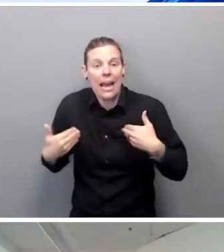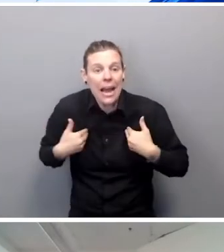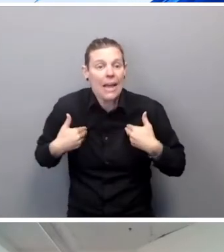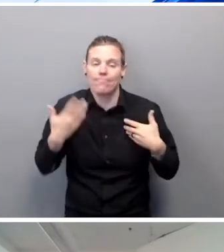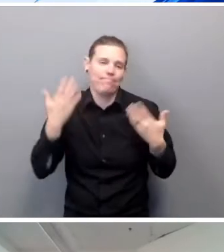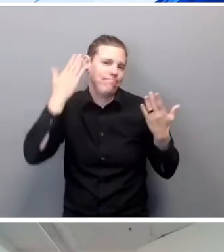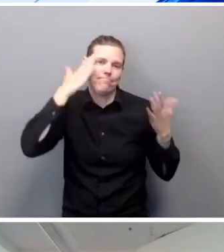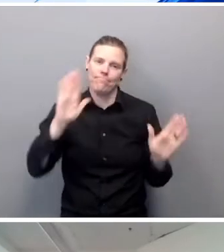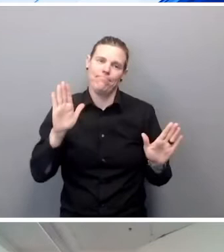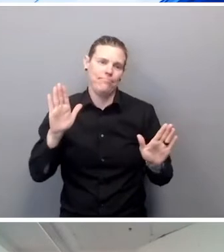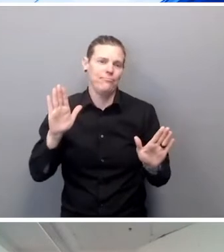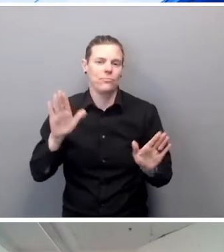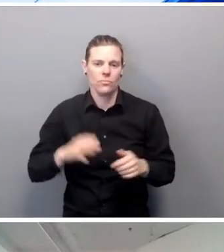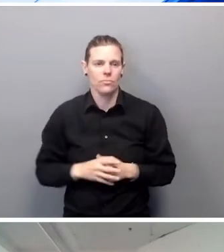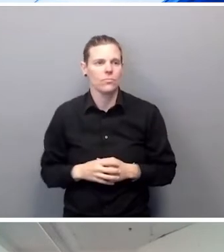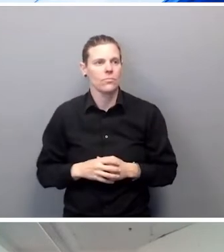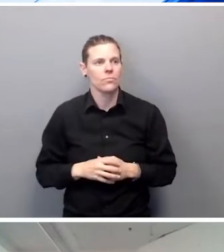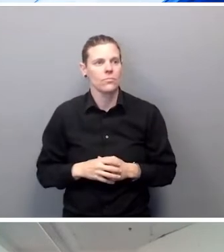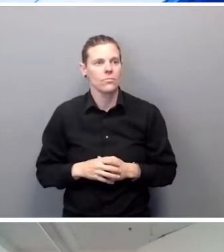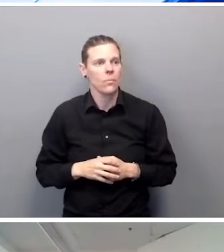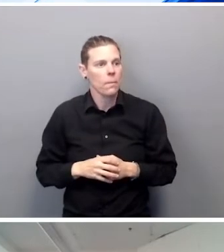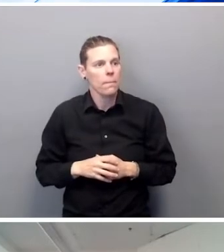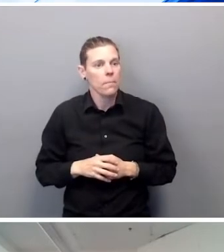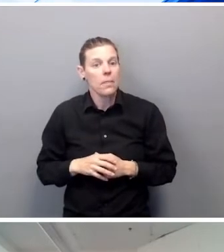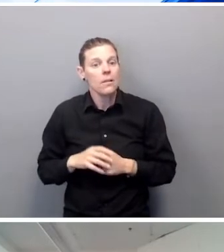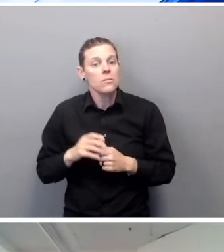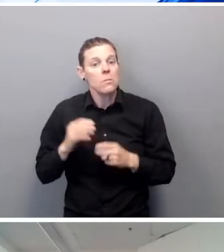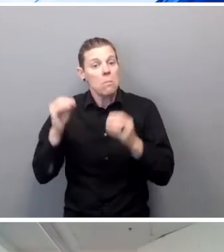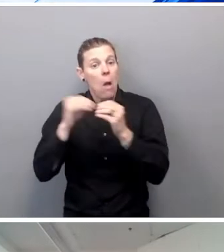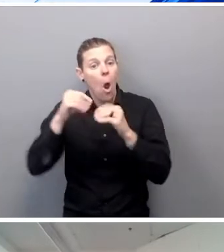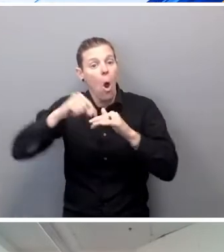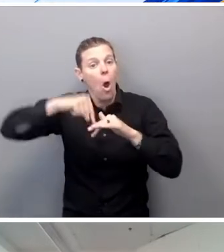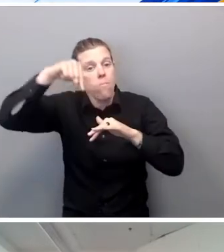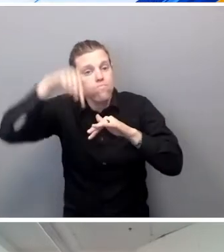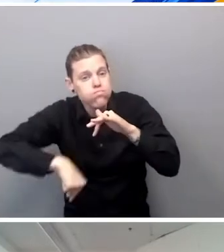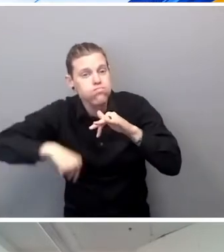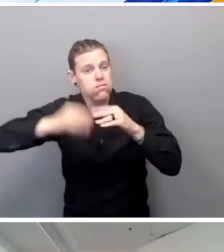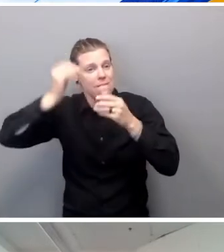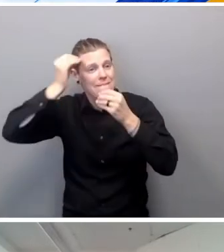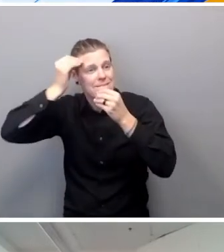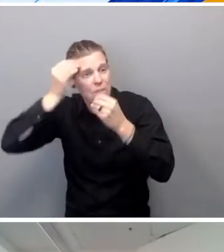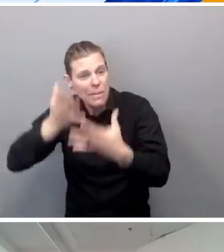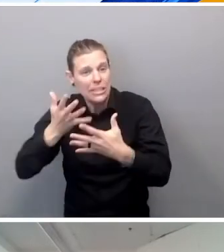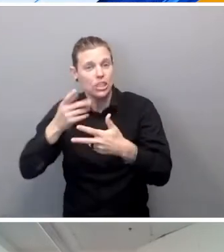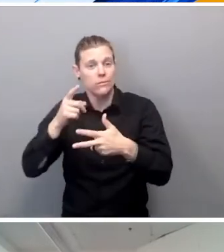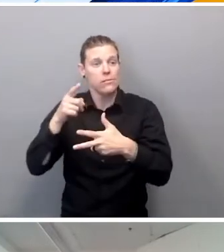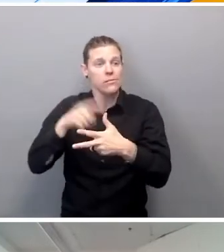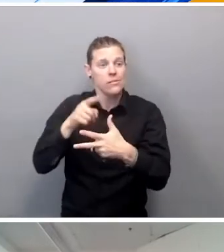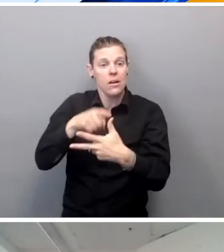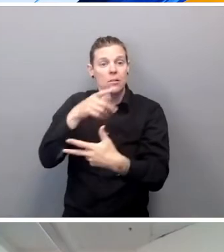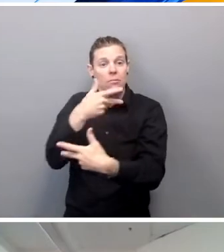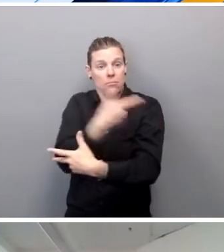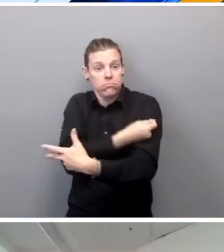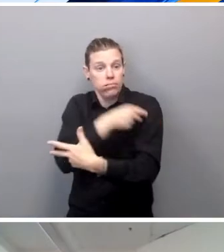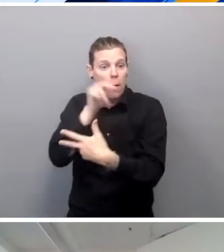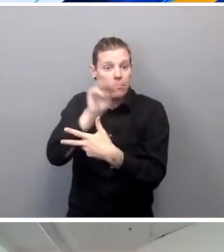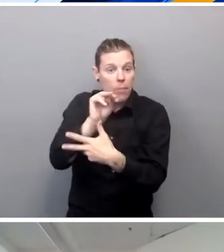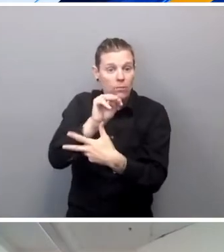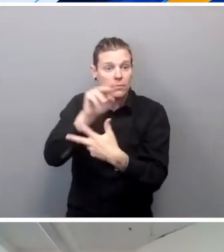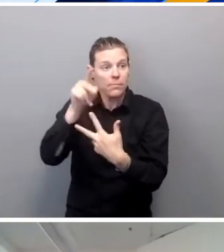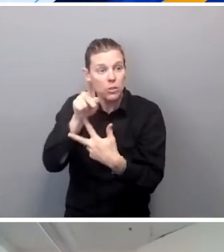specific information yet on the impact on monoclonals or antivirals. So